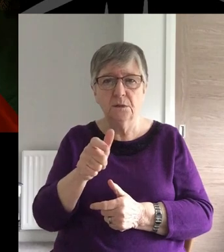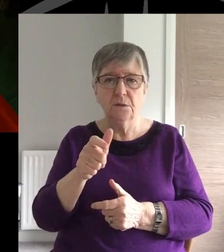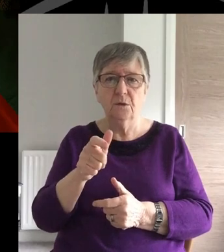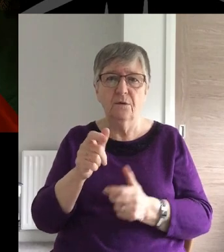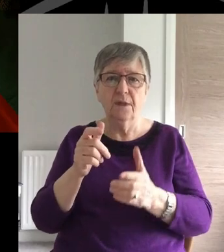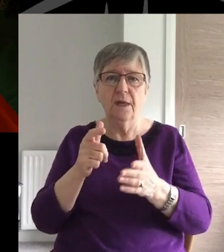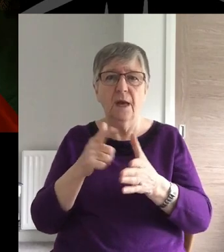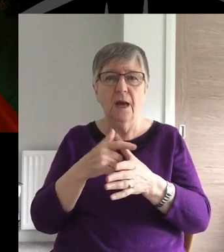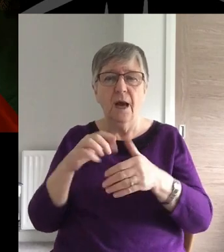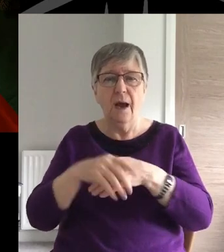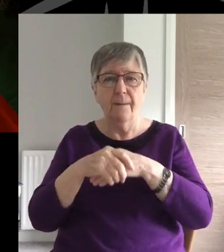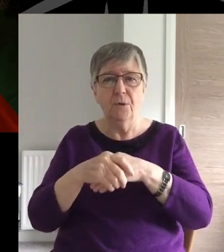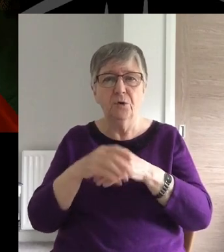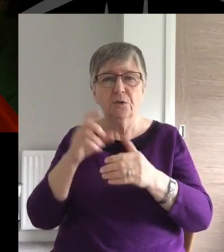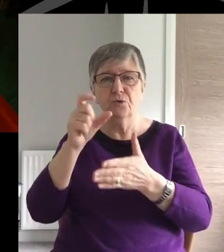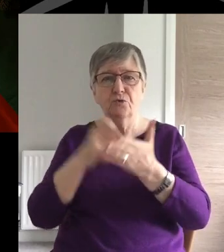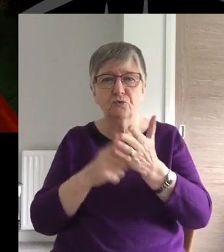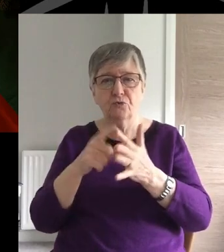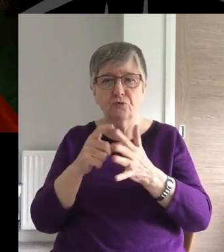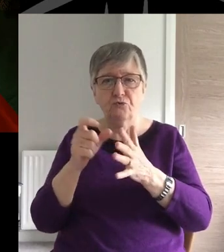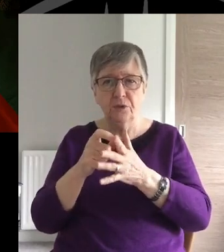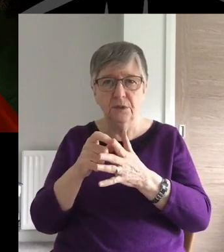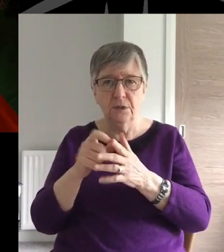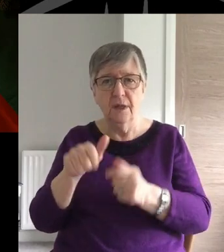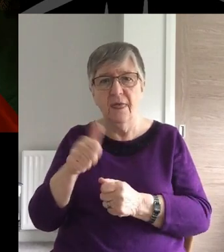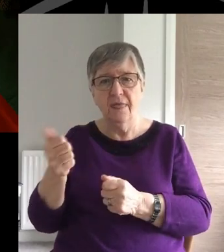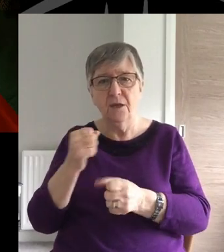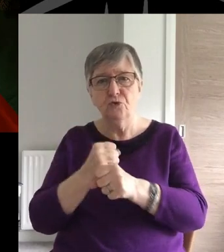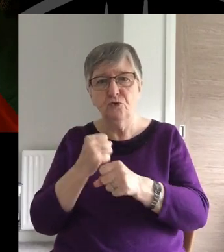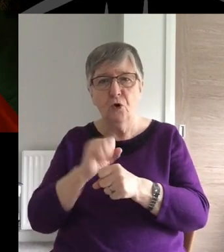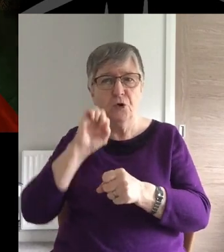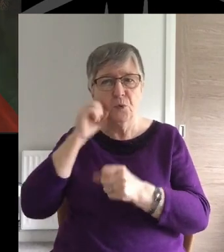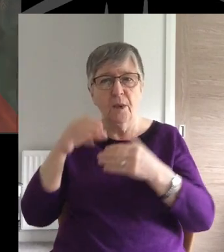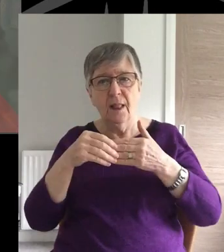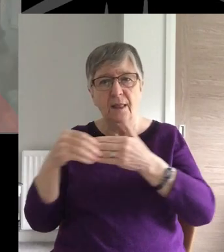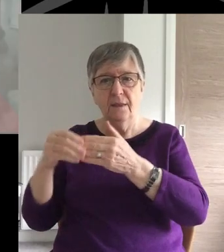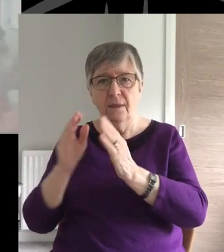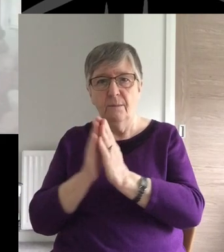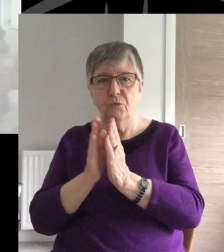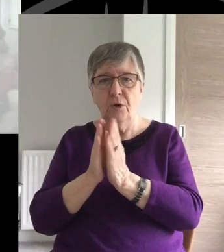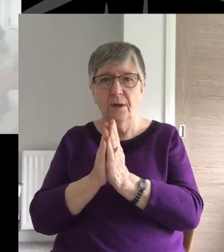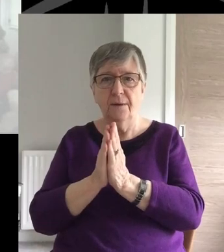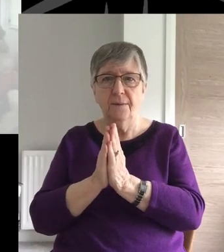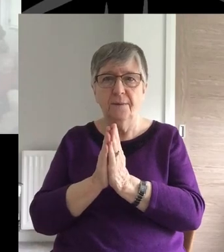of the Apostles' Creed. And after the Creed, George is going to be leading us in prayer.